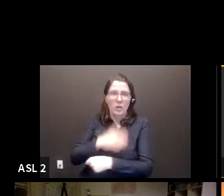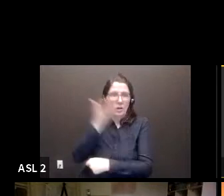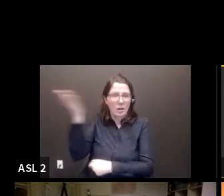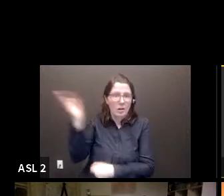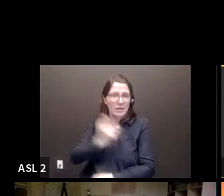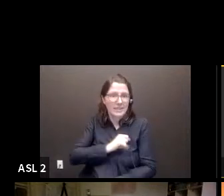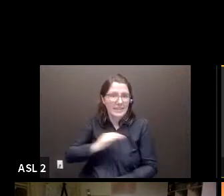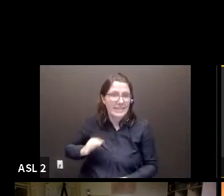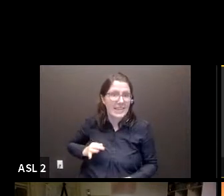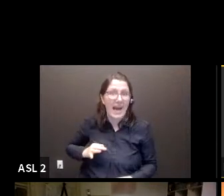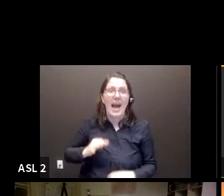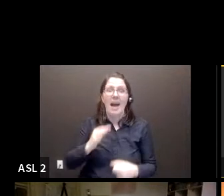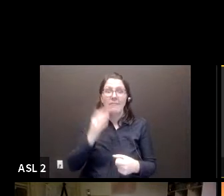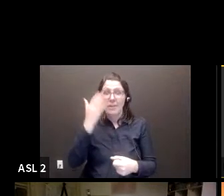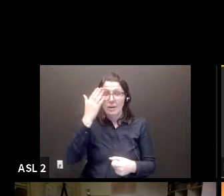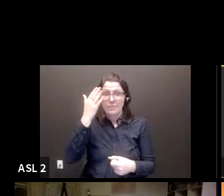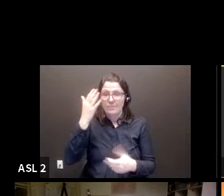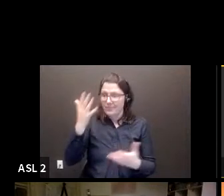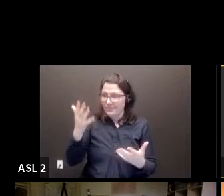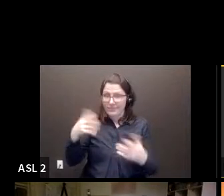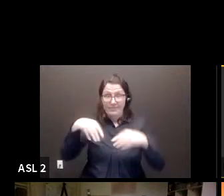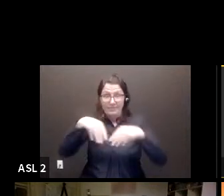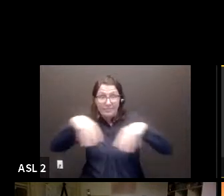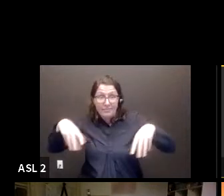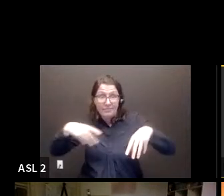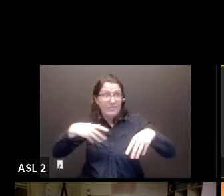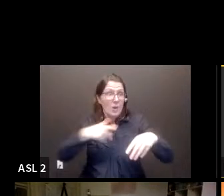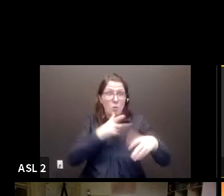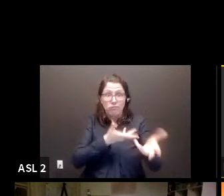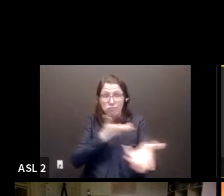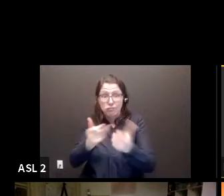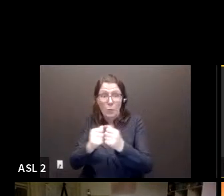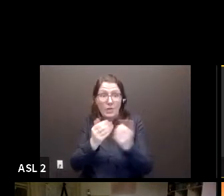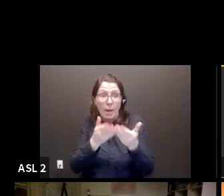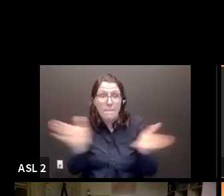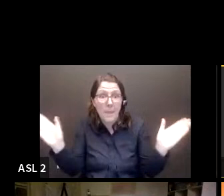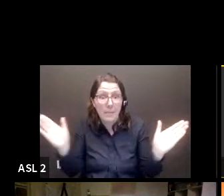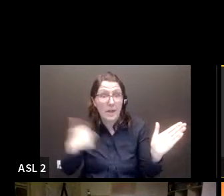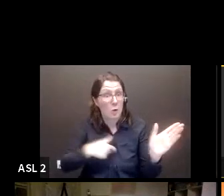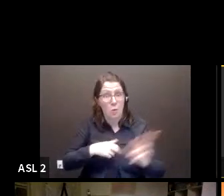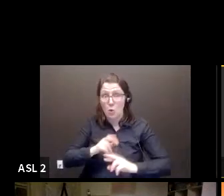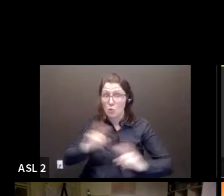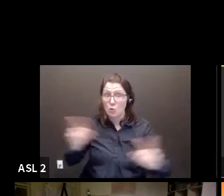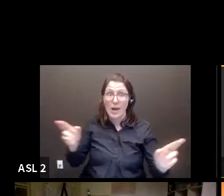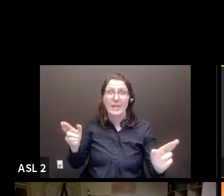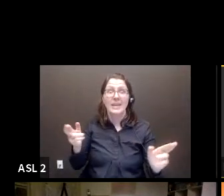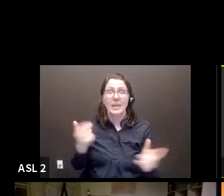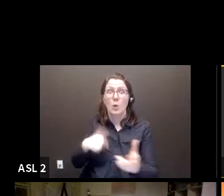ready to move in that direction we're begging for it let's just do it